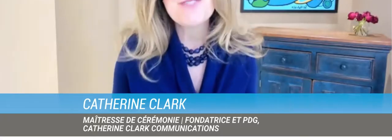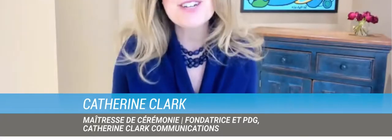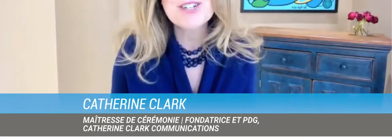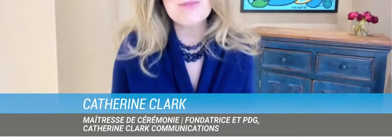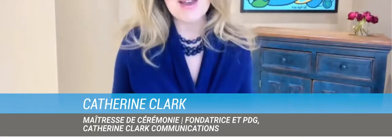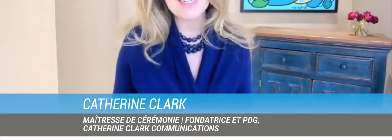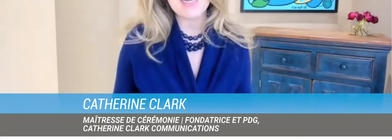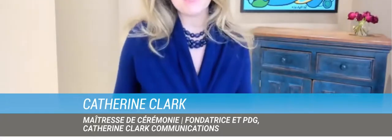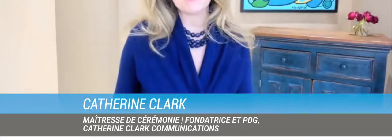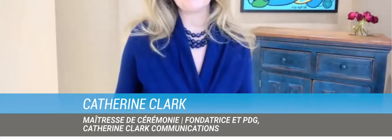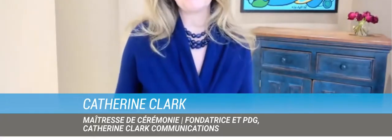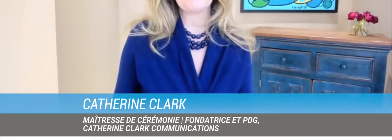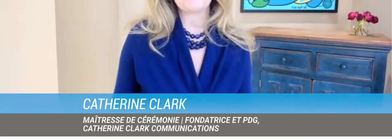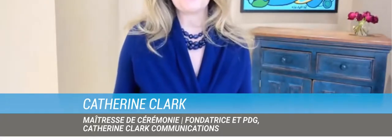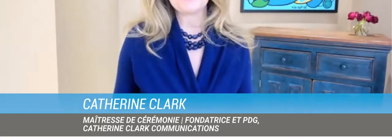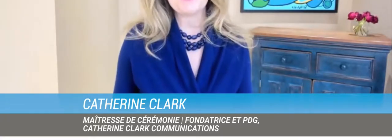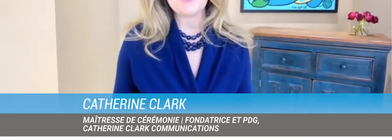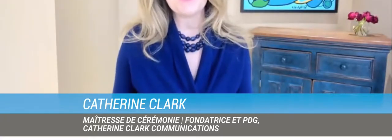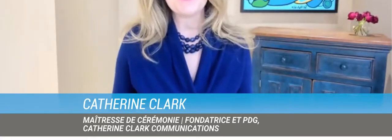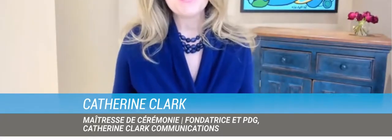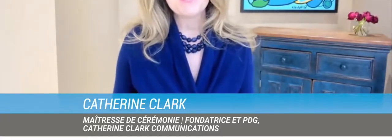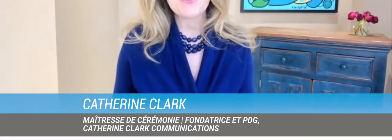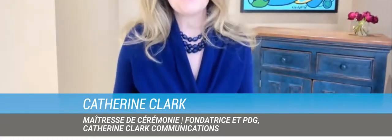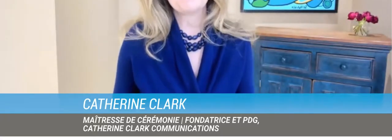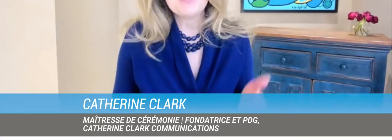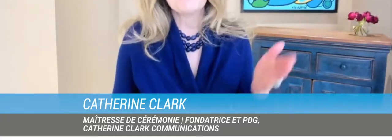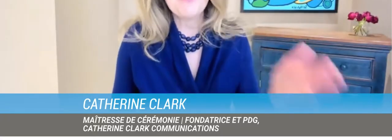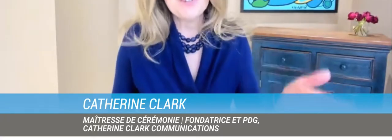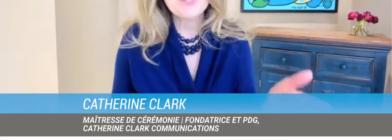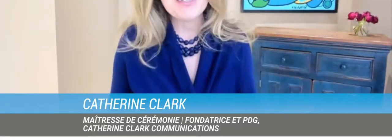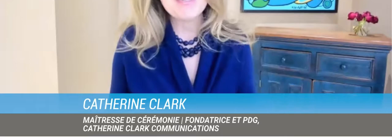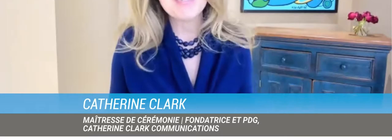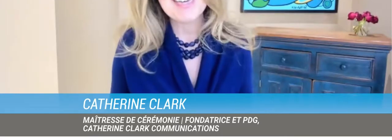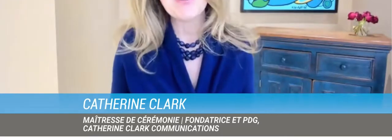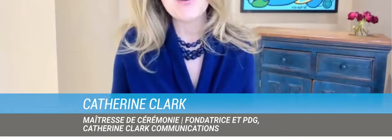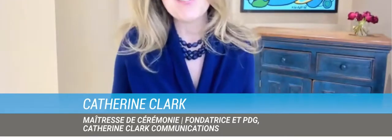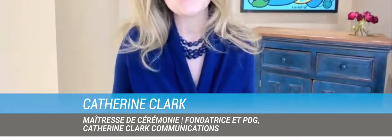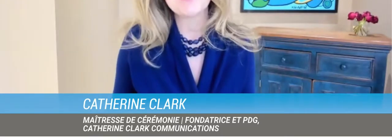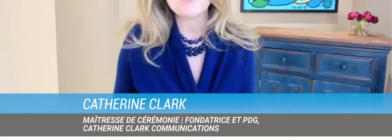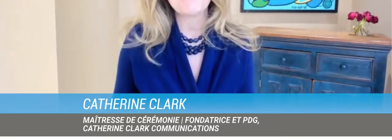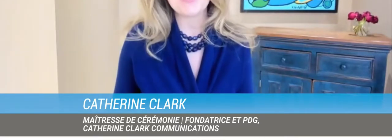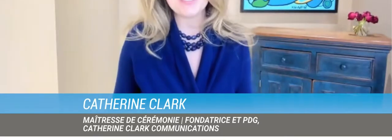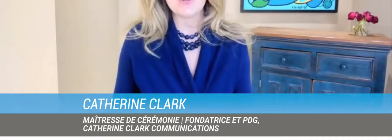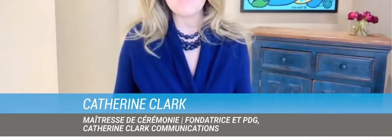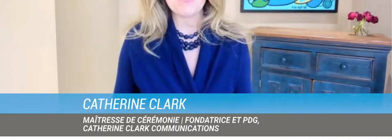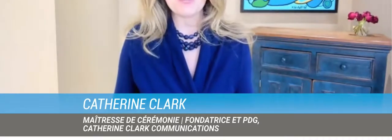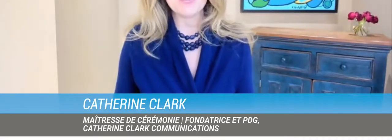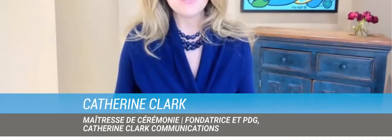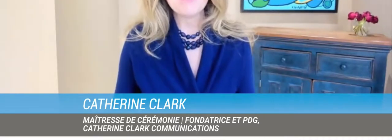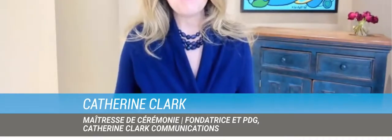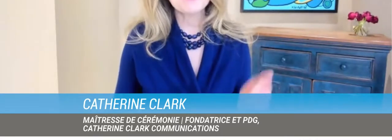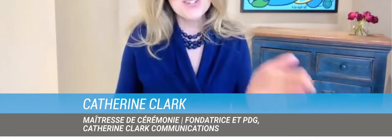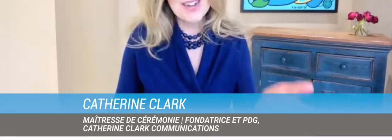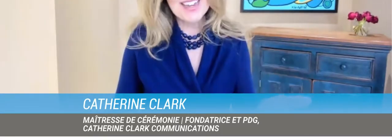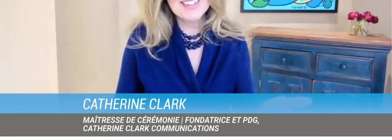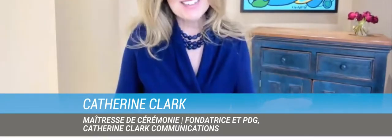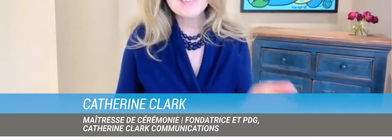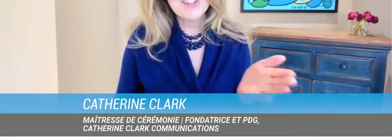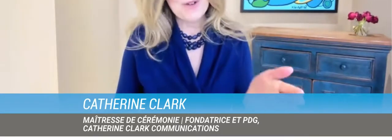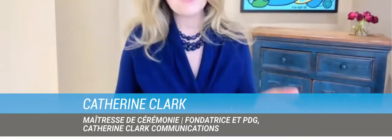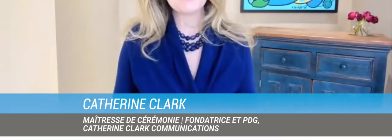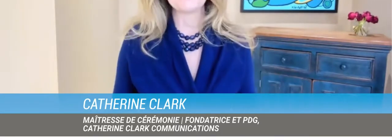the official Mitacs Entrepreneur Awards studio so that we can officially kick off this terrific ceremony. Minister